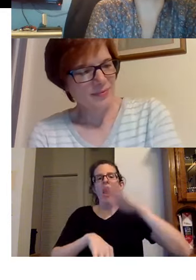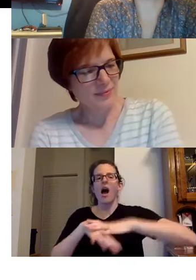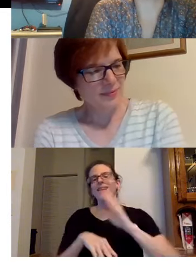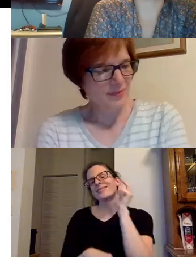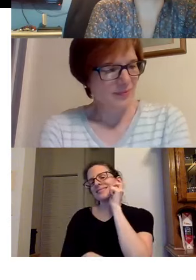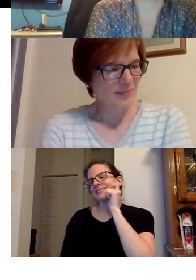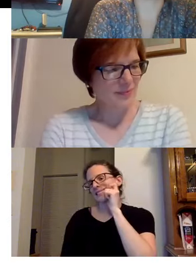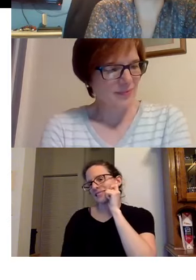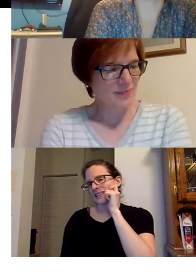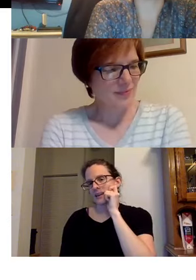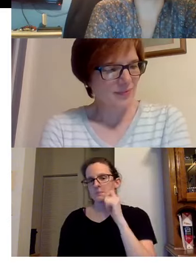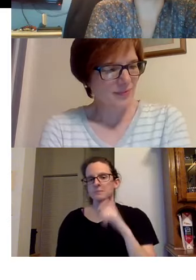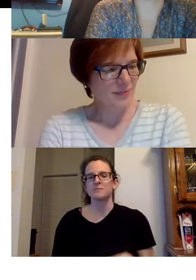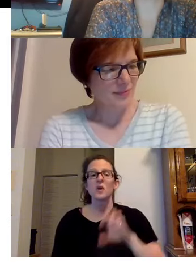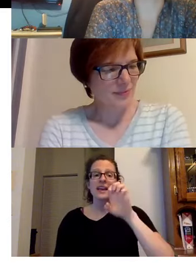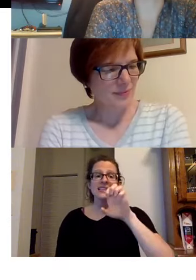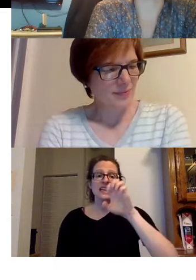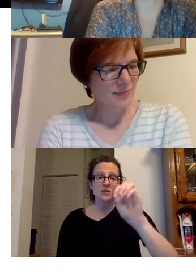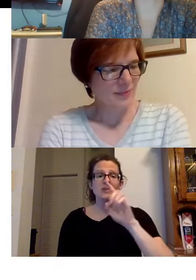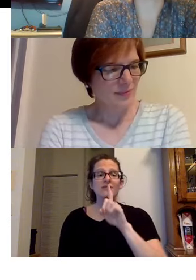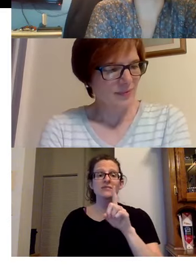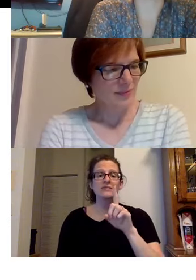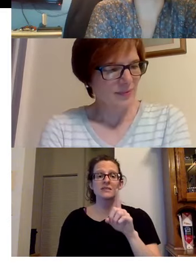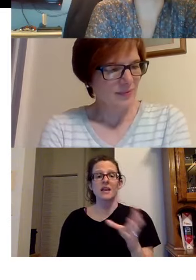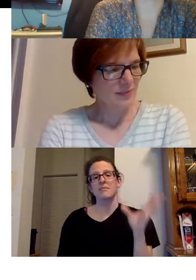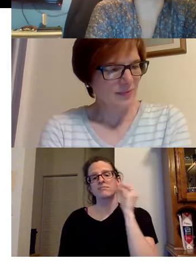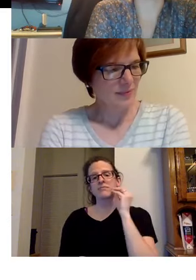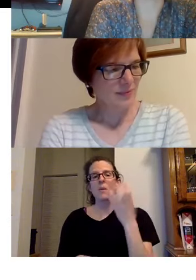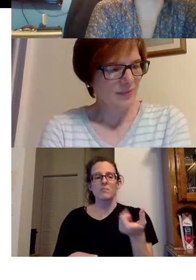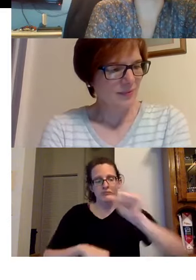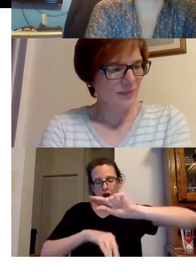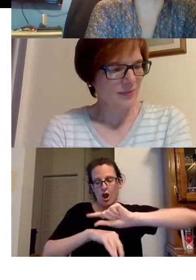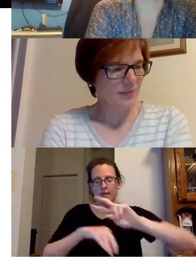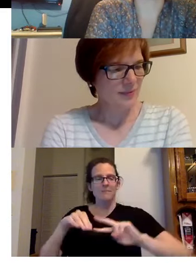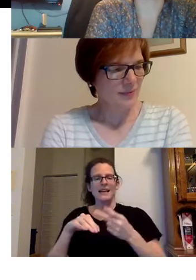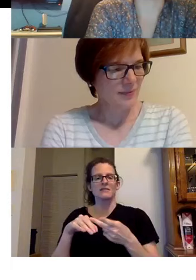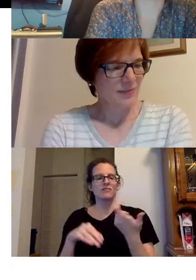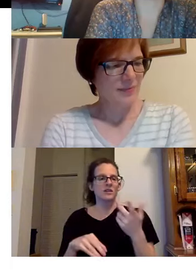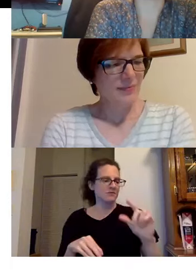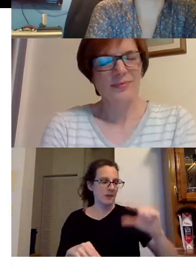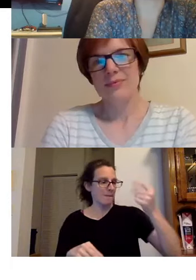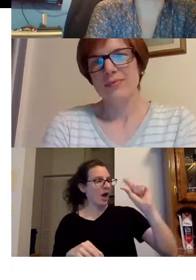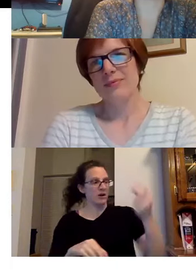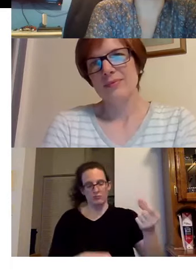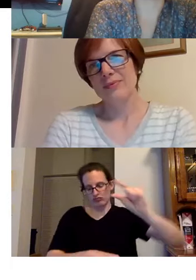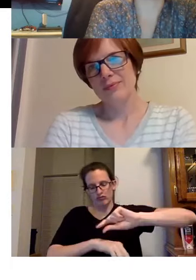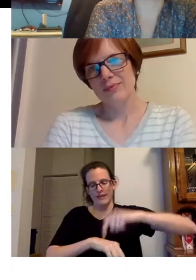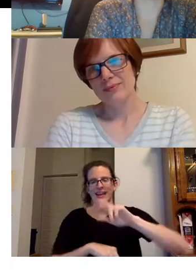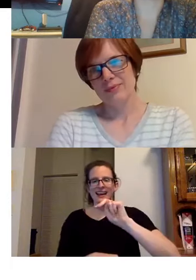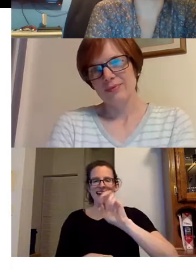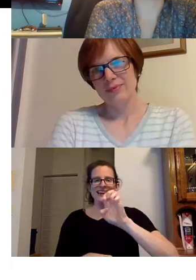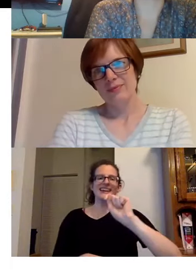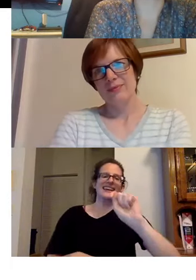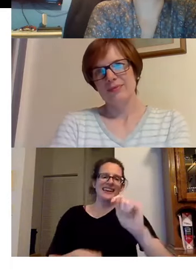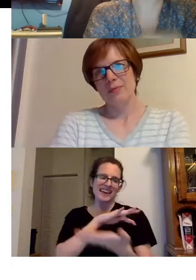skin. So essential oils can be applied either neat, which is undiluted, just straight from the bottle, or